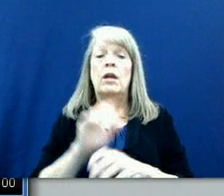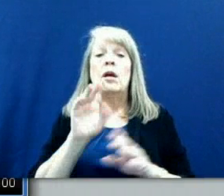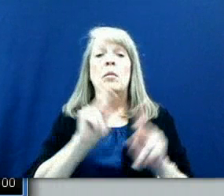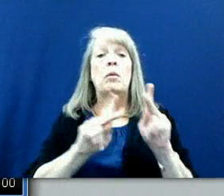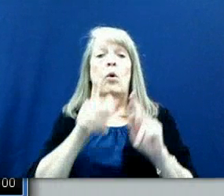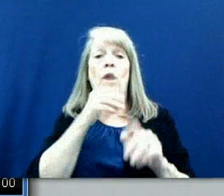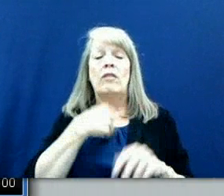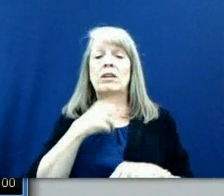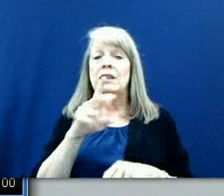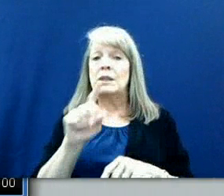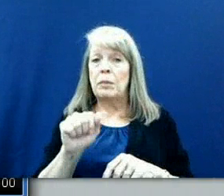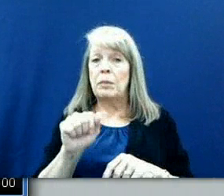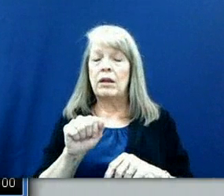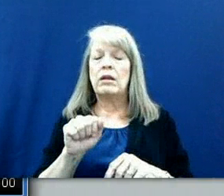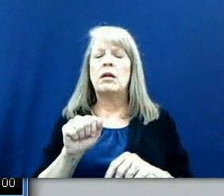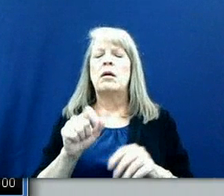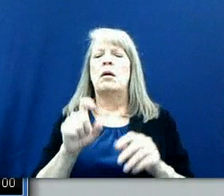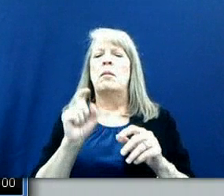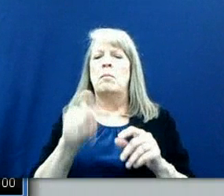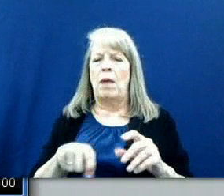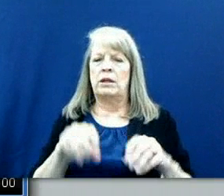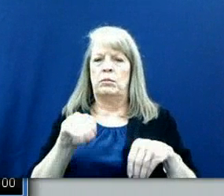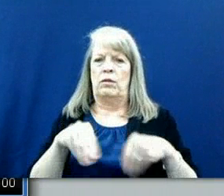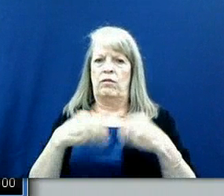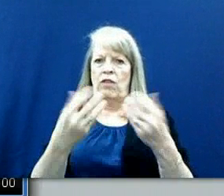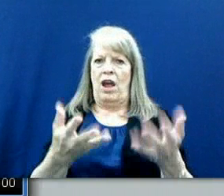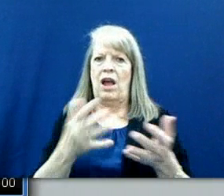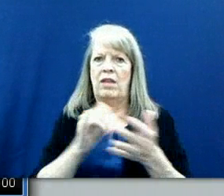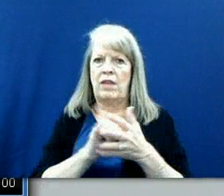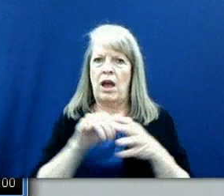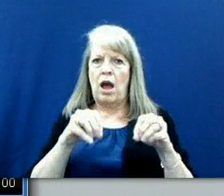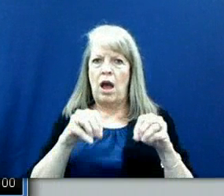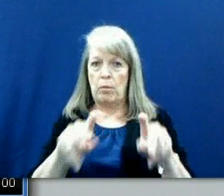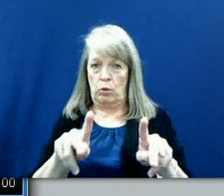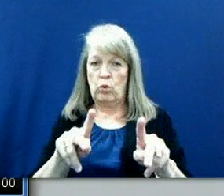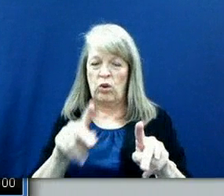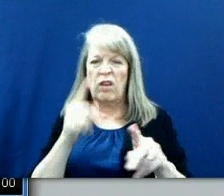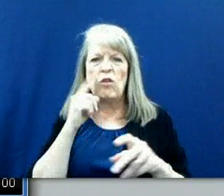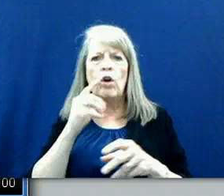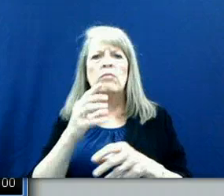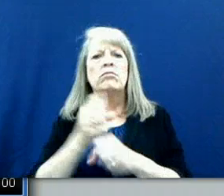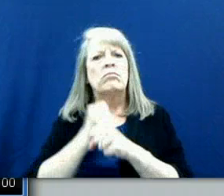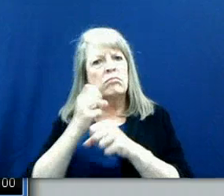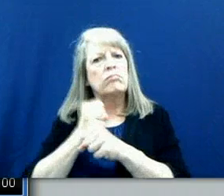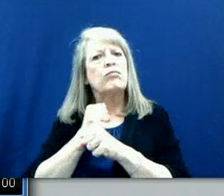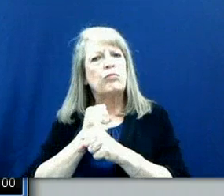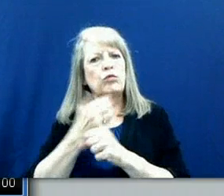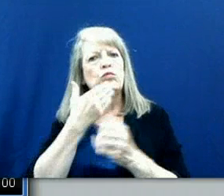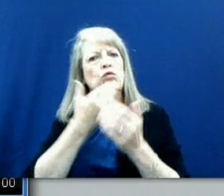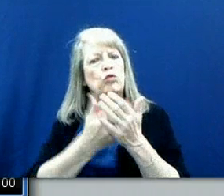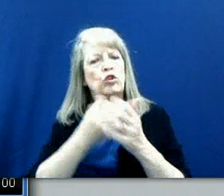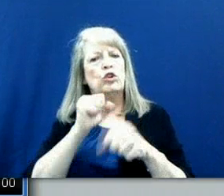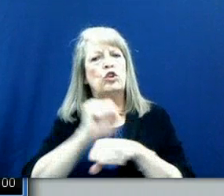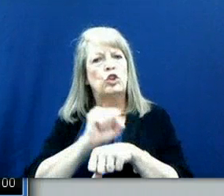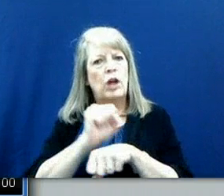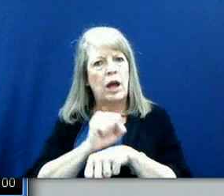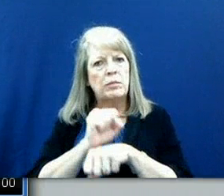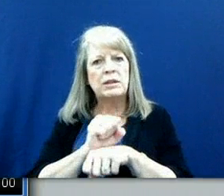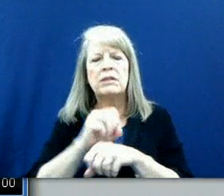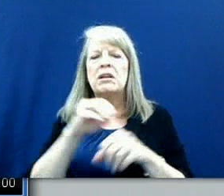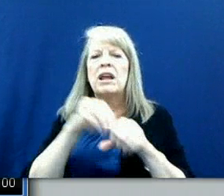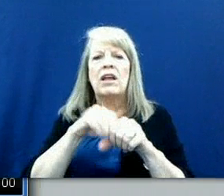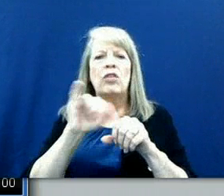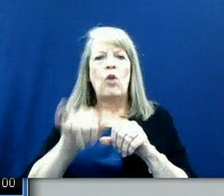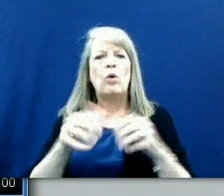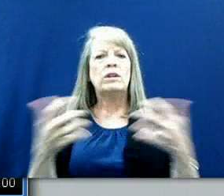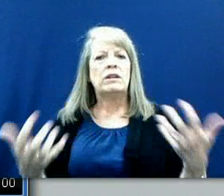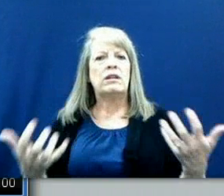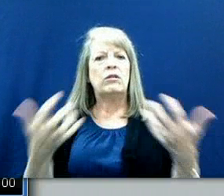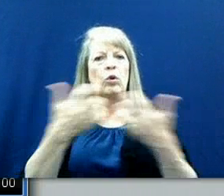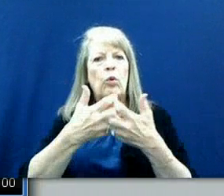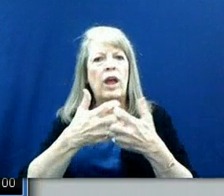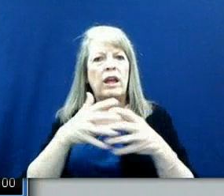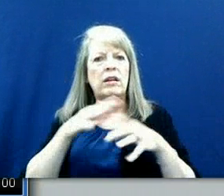Individuals with disabilities must be provided the opportunities to obtain gainful employment in integrated settings.